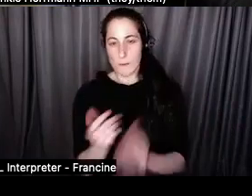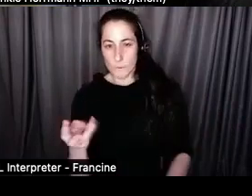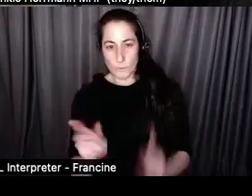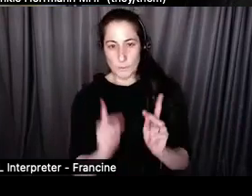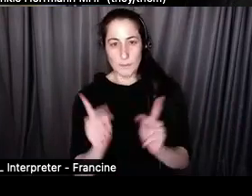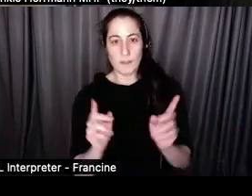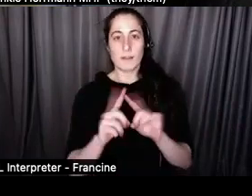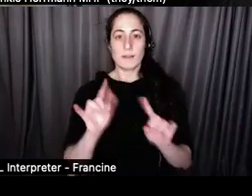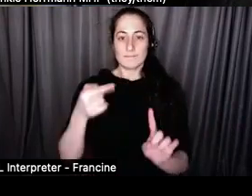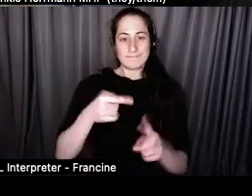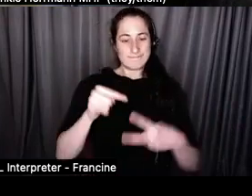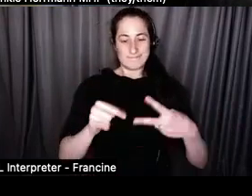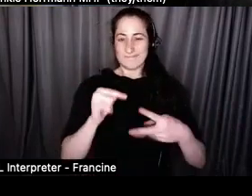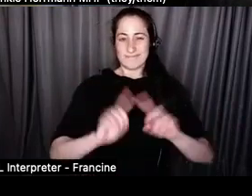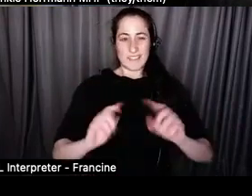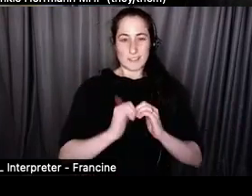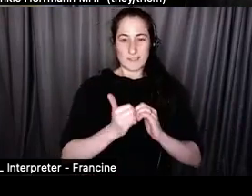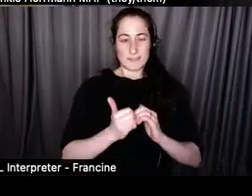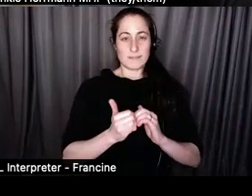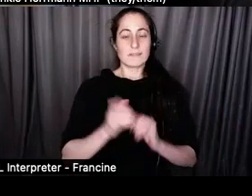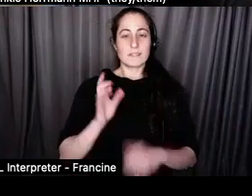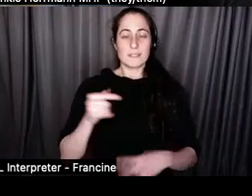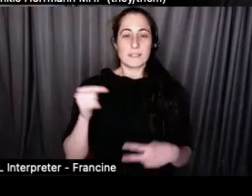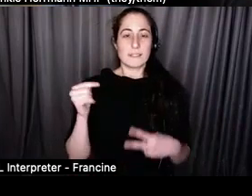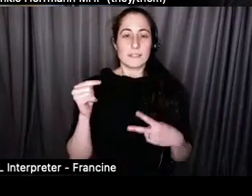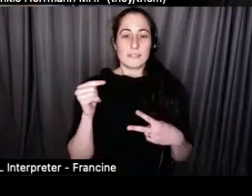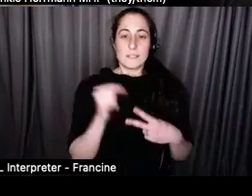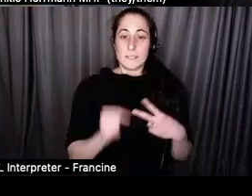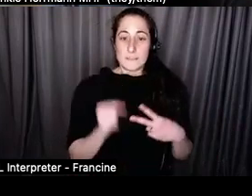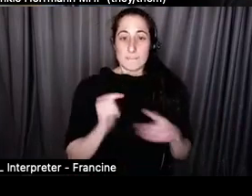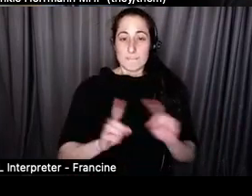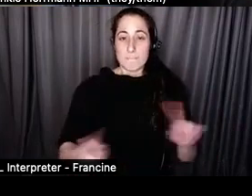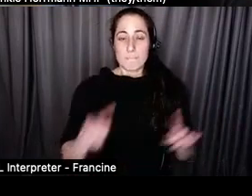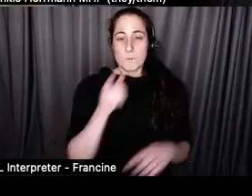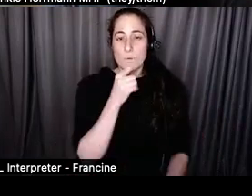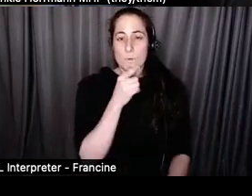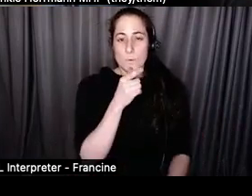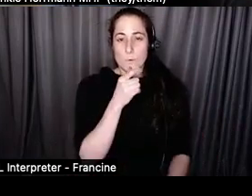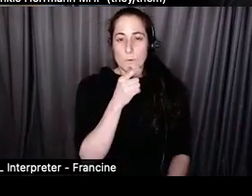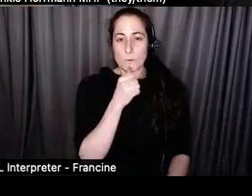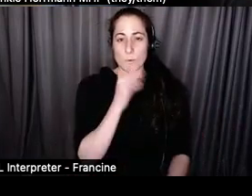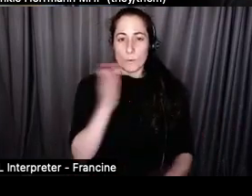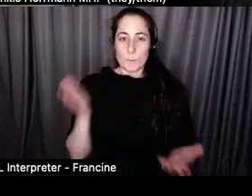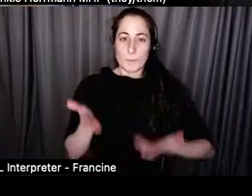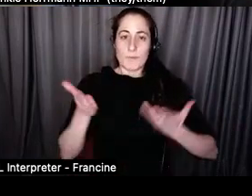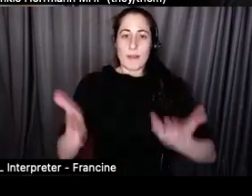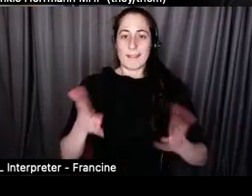what's the difference between these two? So really it has to do with who is administering